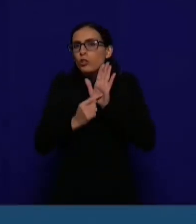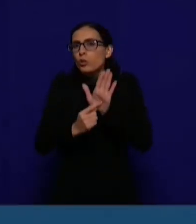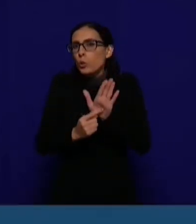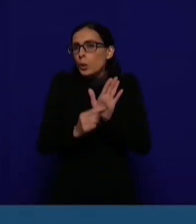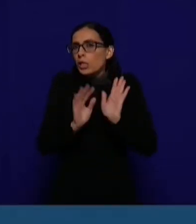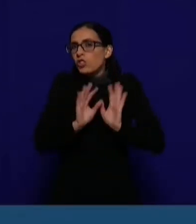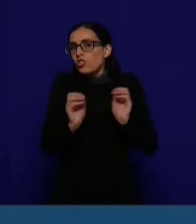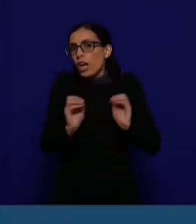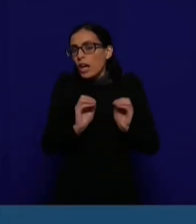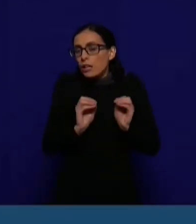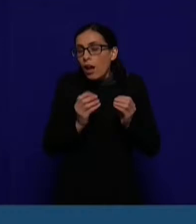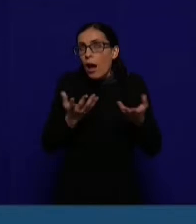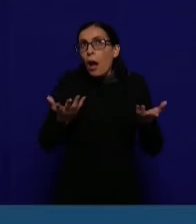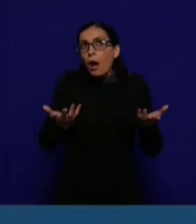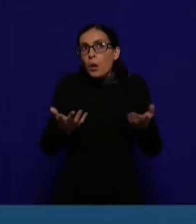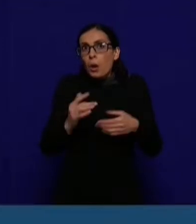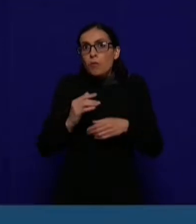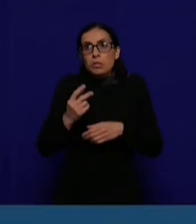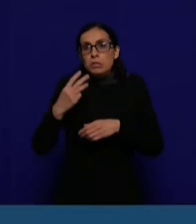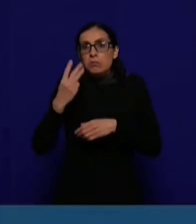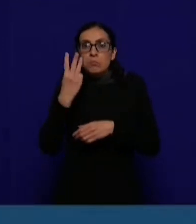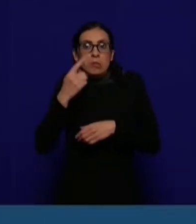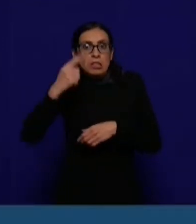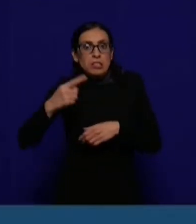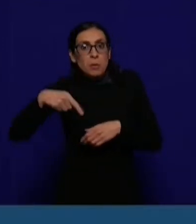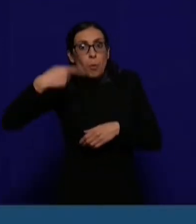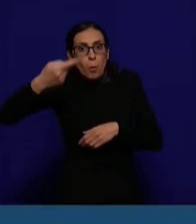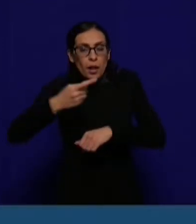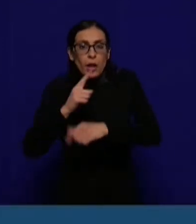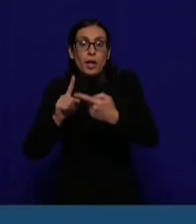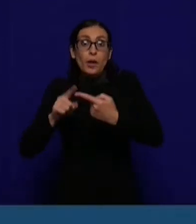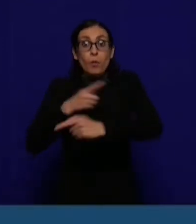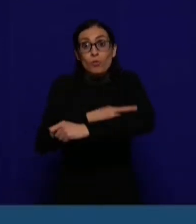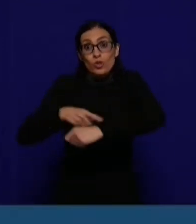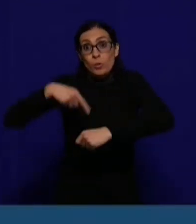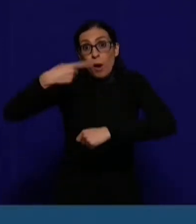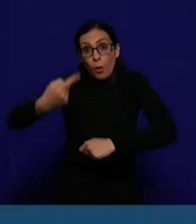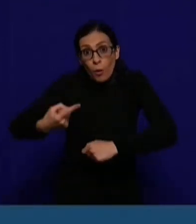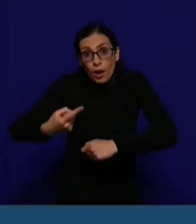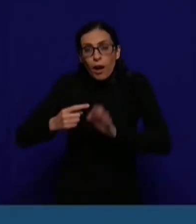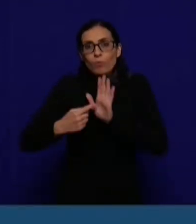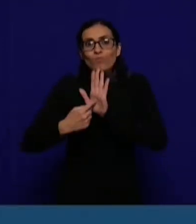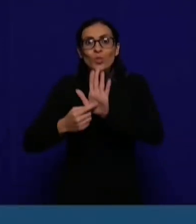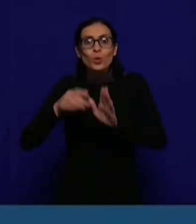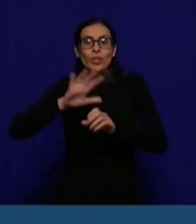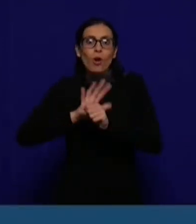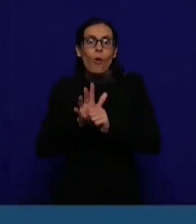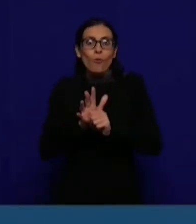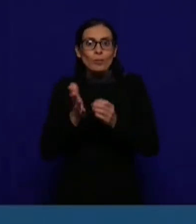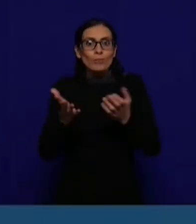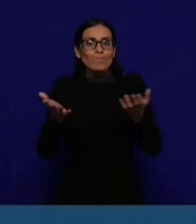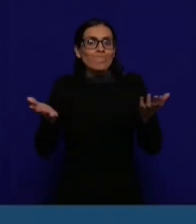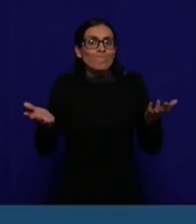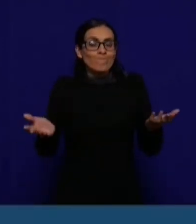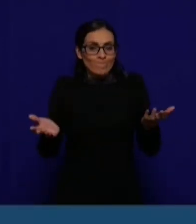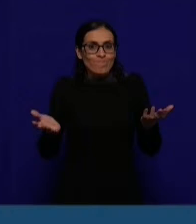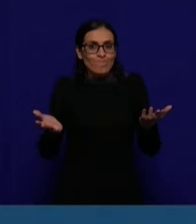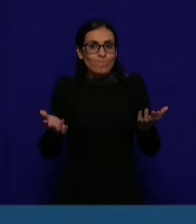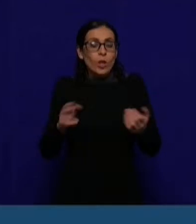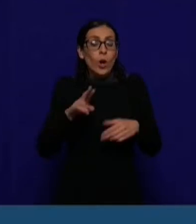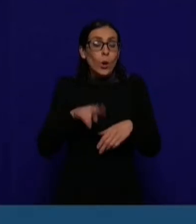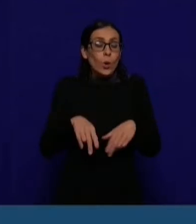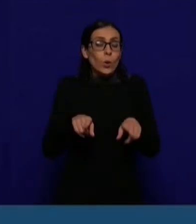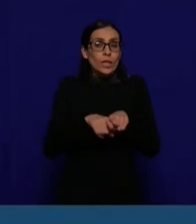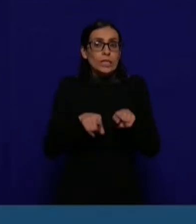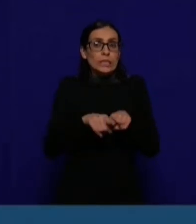will be tested later and these will be in quarantine. So an even safer way is that you have people who are vaccinated. And